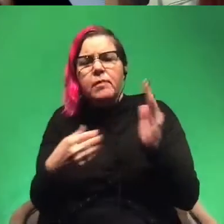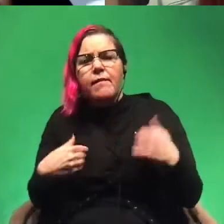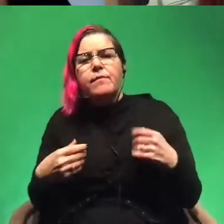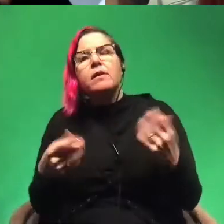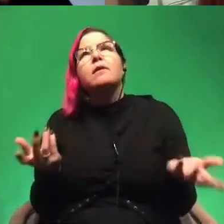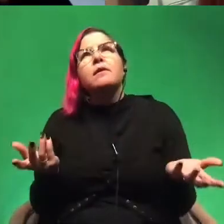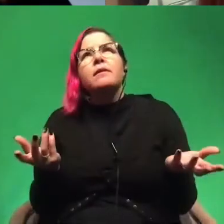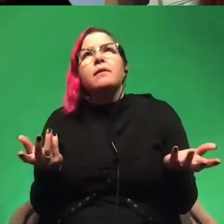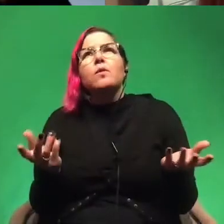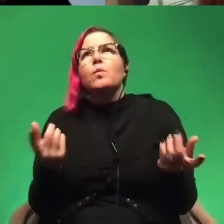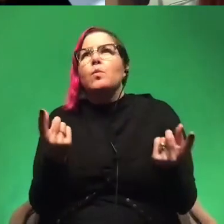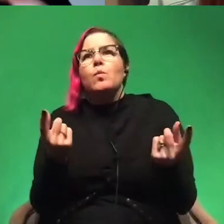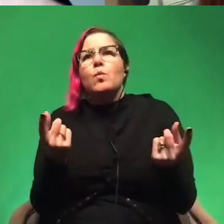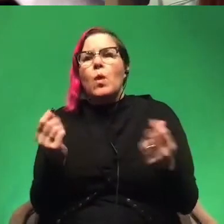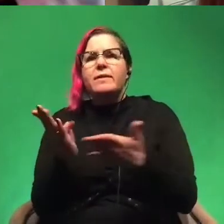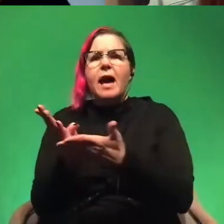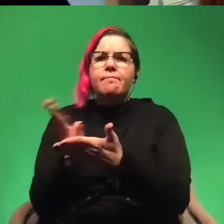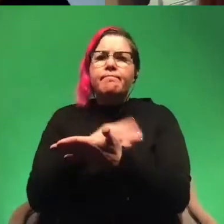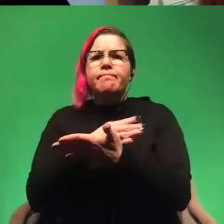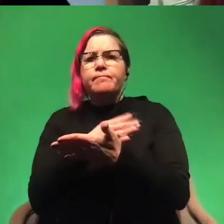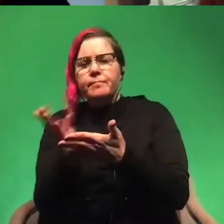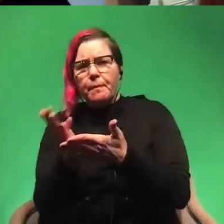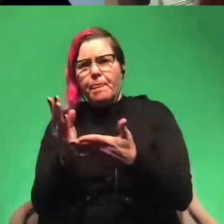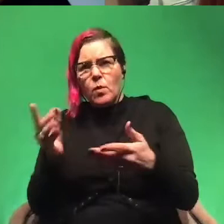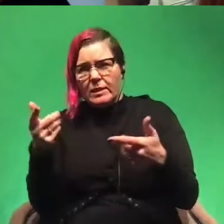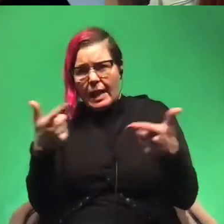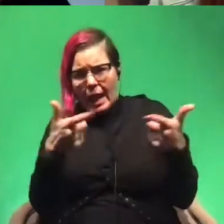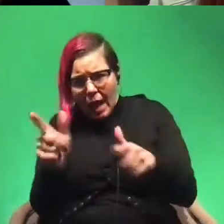of really what is the sliding scale of what we're allowed to